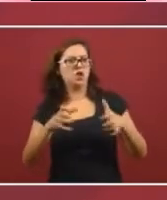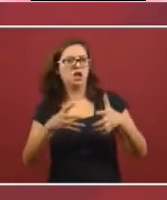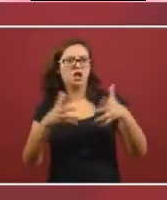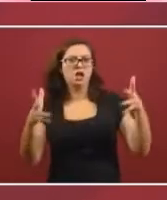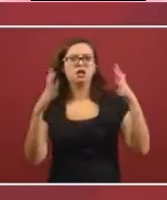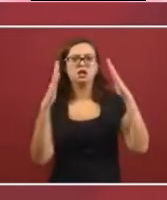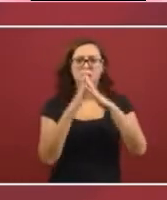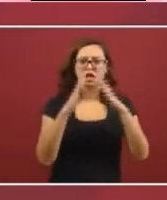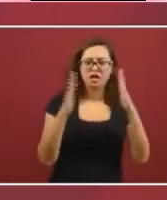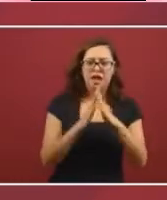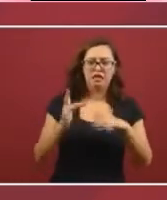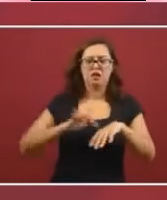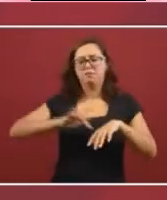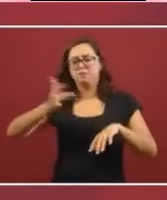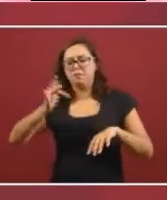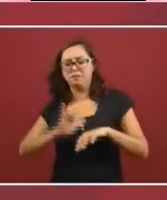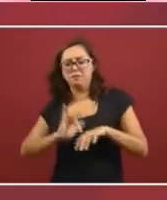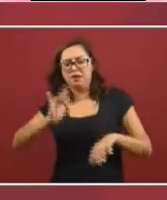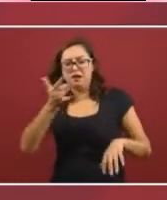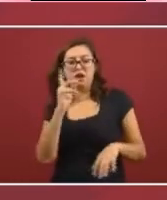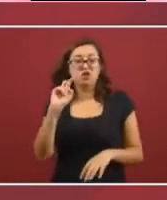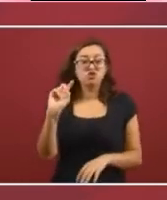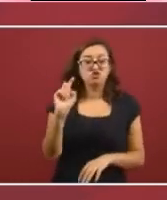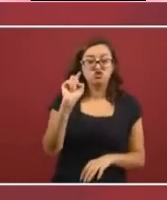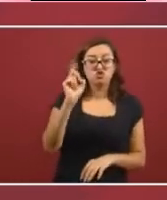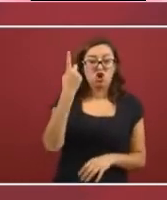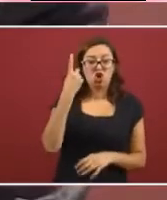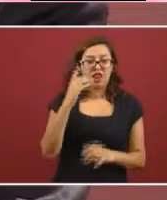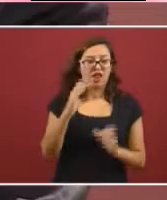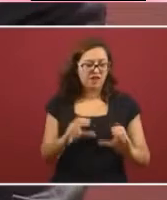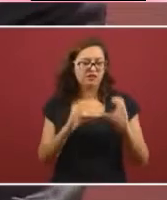jewelry, dólares, dollars,